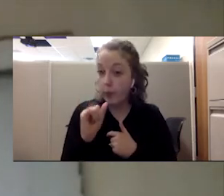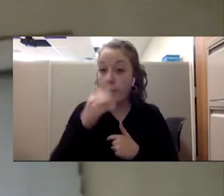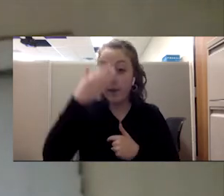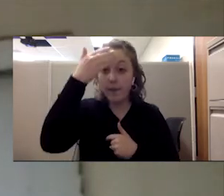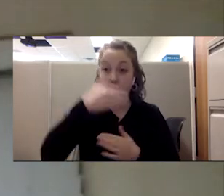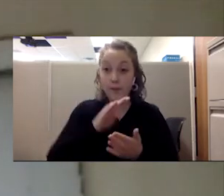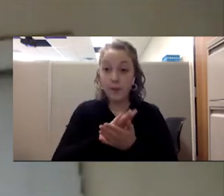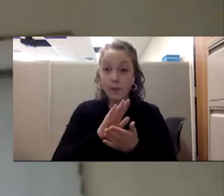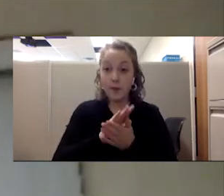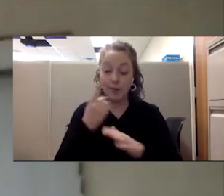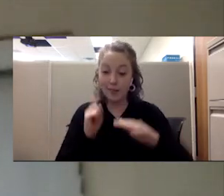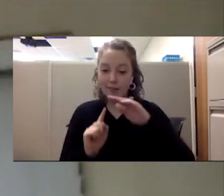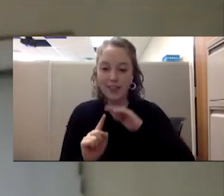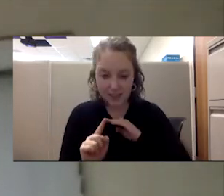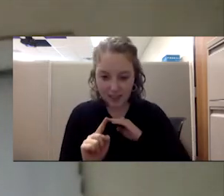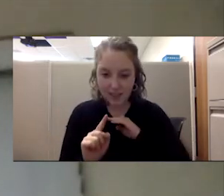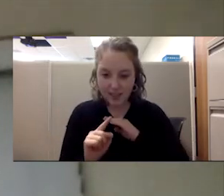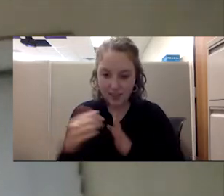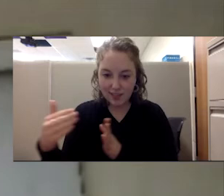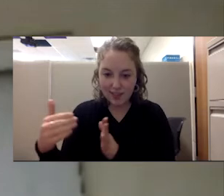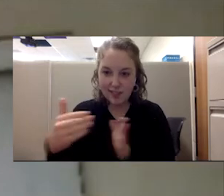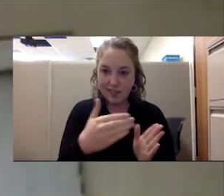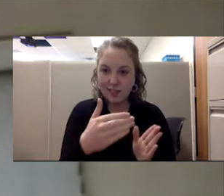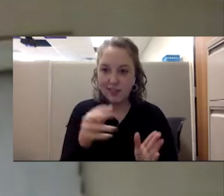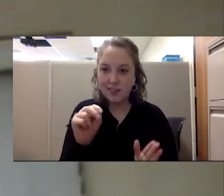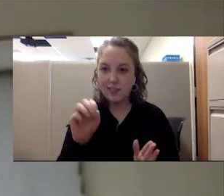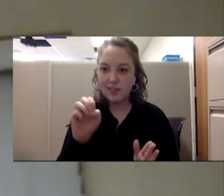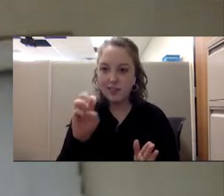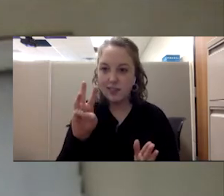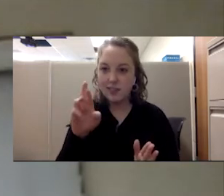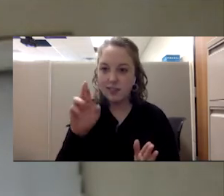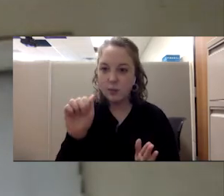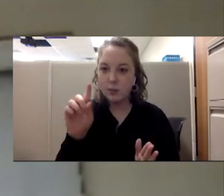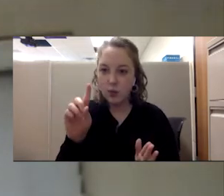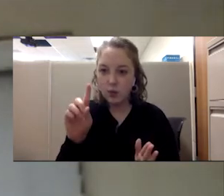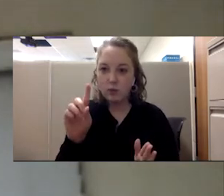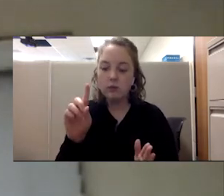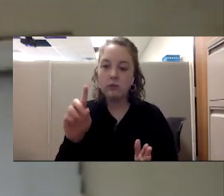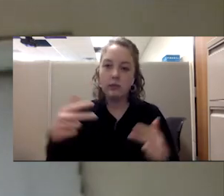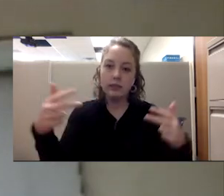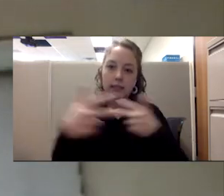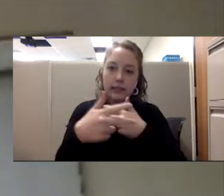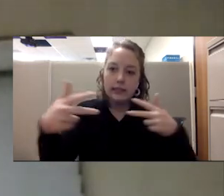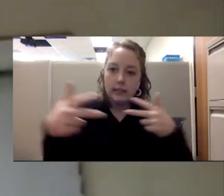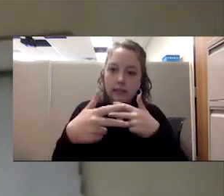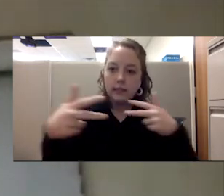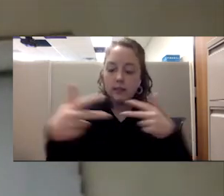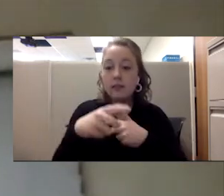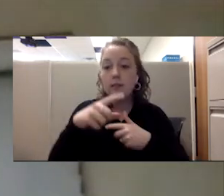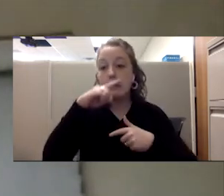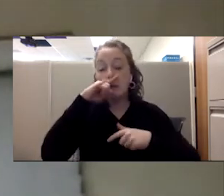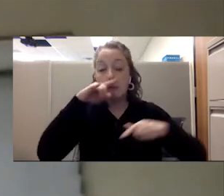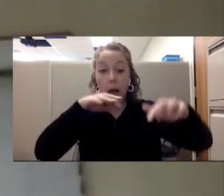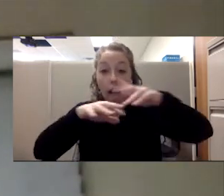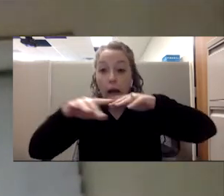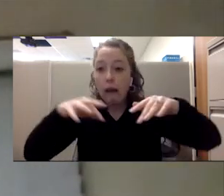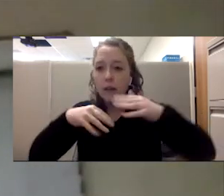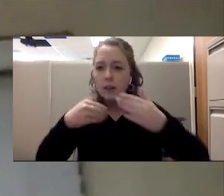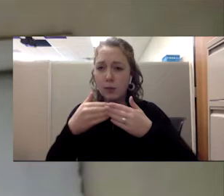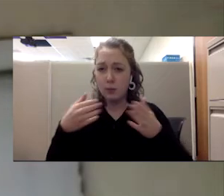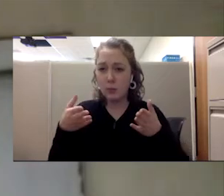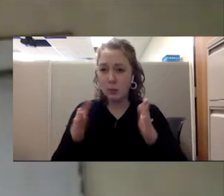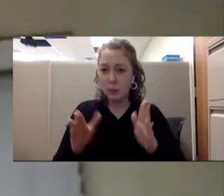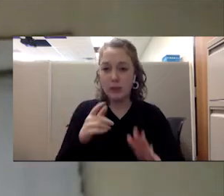Road. And if that's been considered, like when I think of traffic and like all the kids, and like, is that the